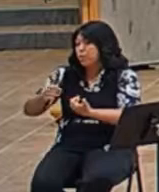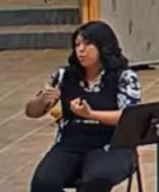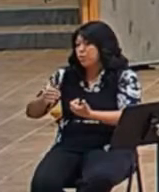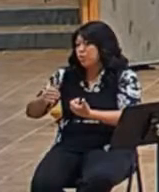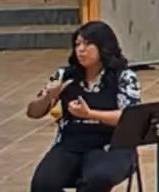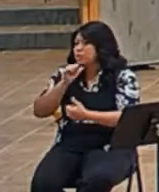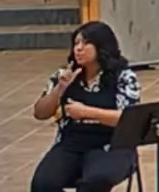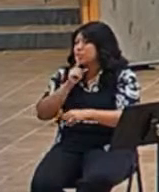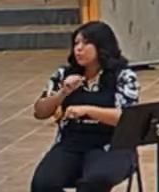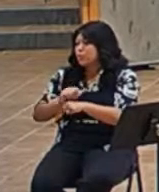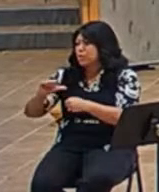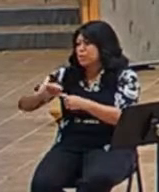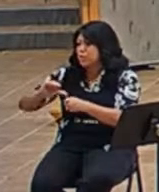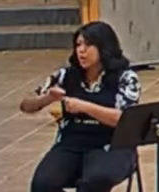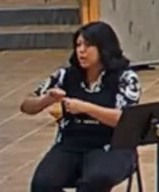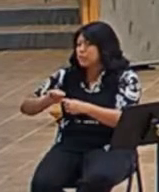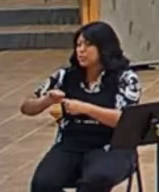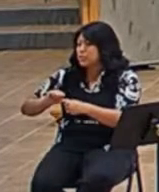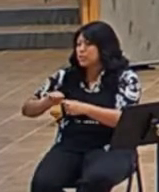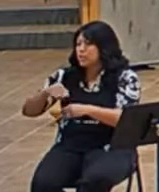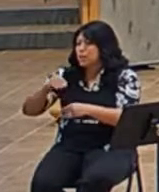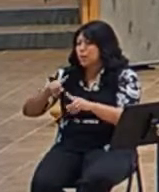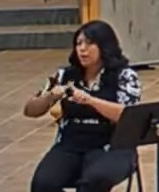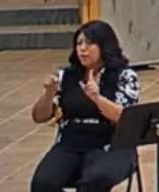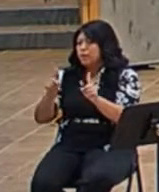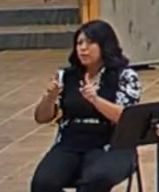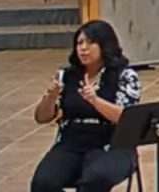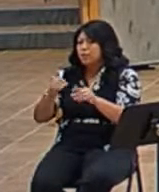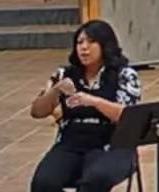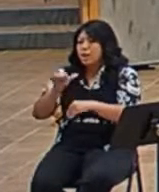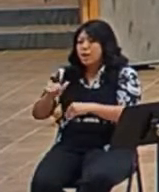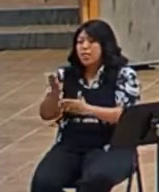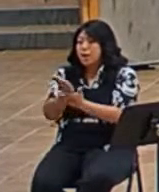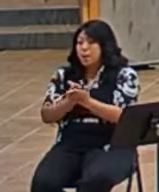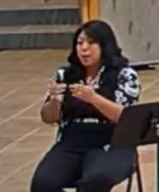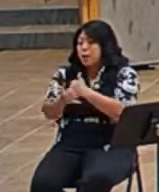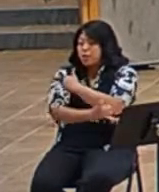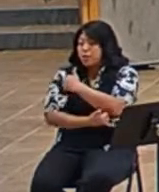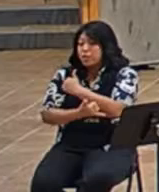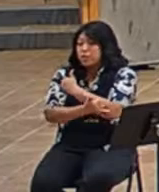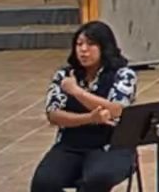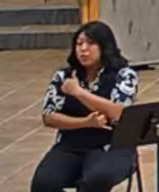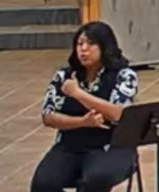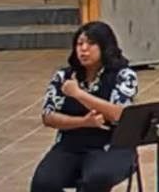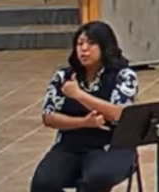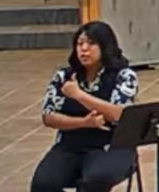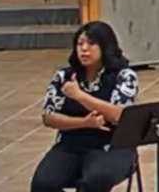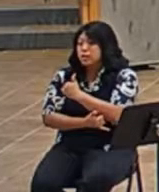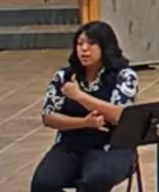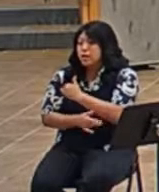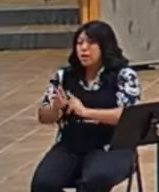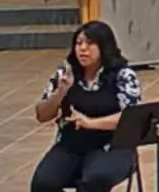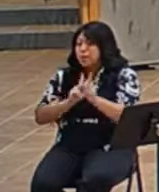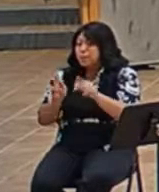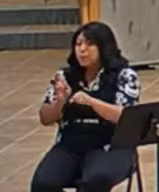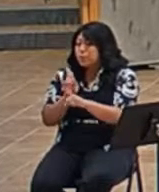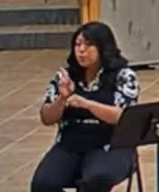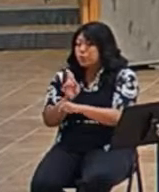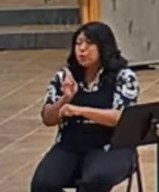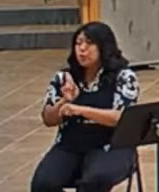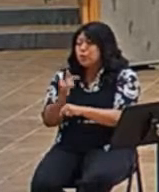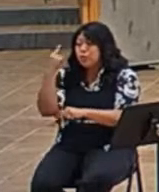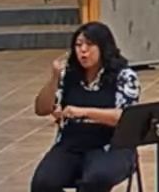for oven at that time, and in parts of the country still today, more plentiful than wood in the